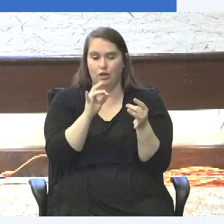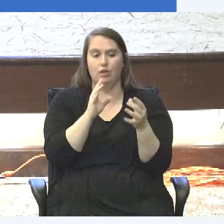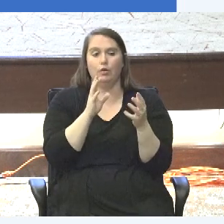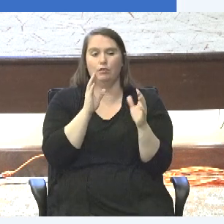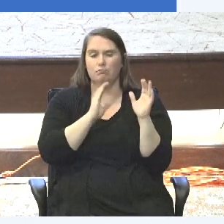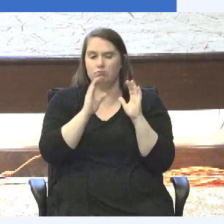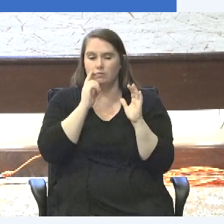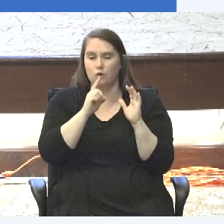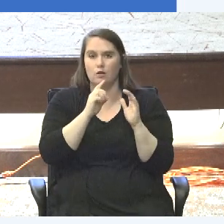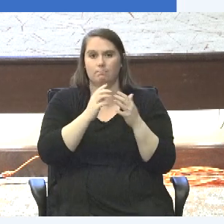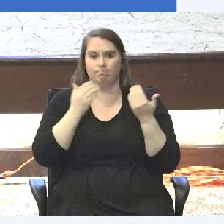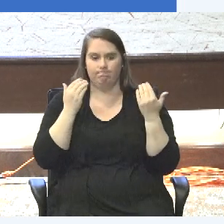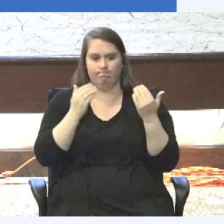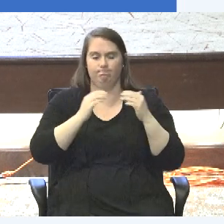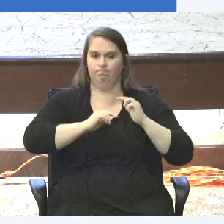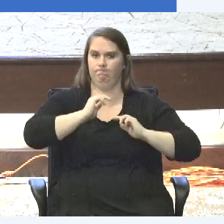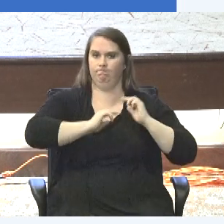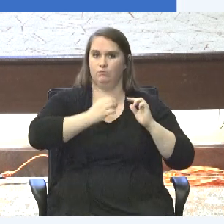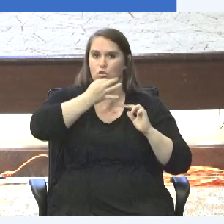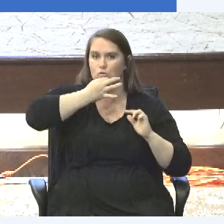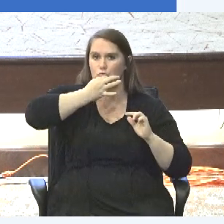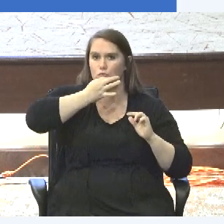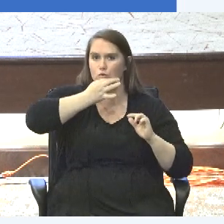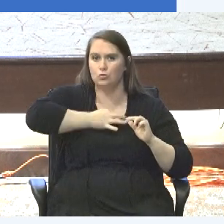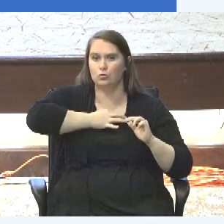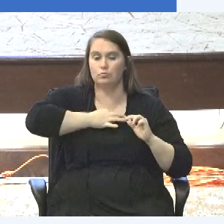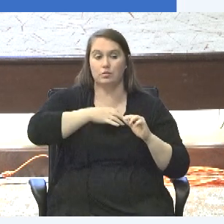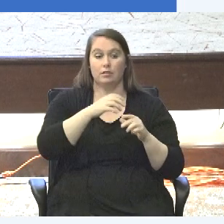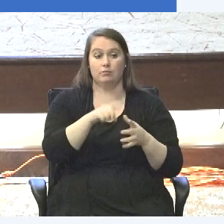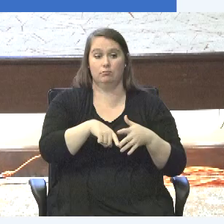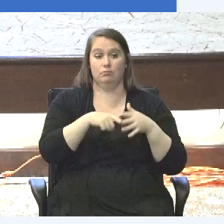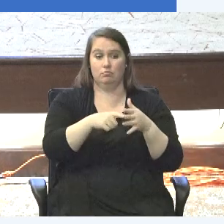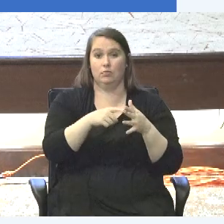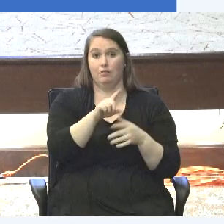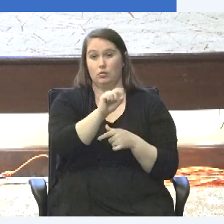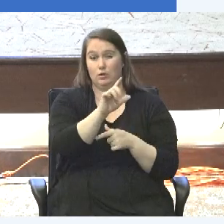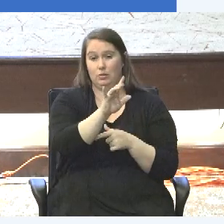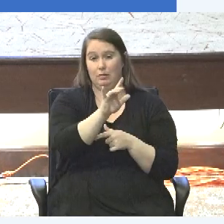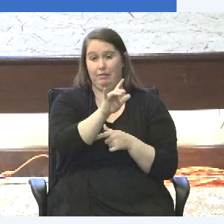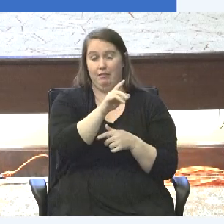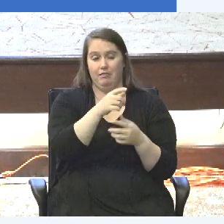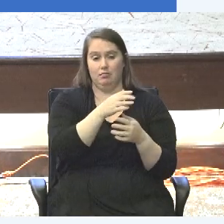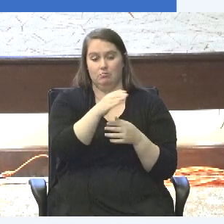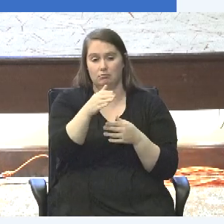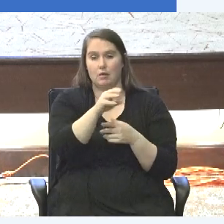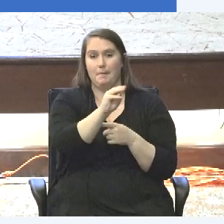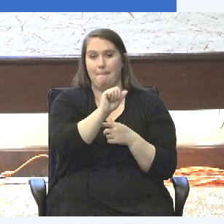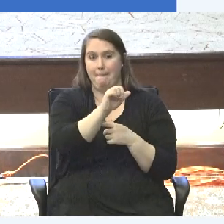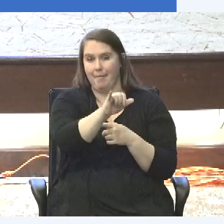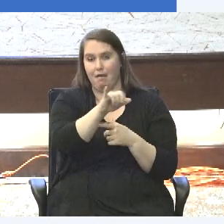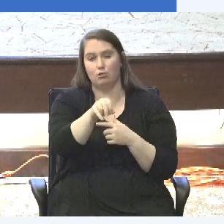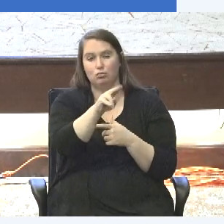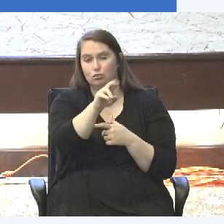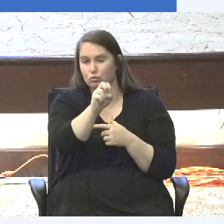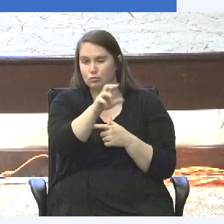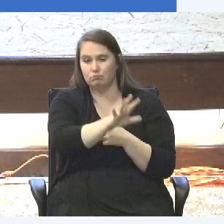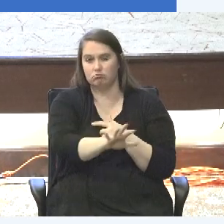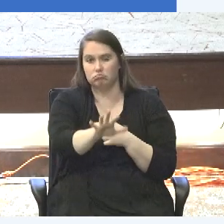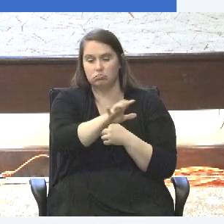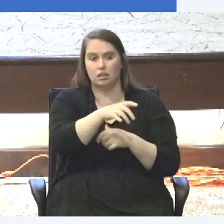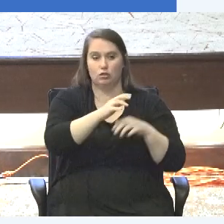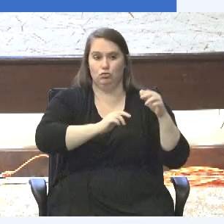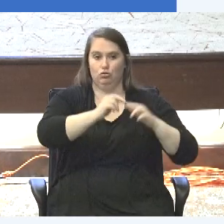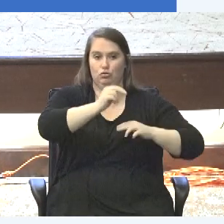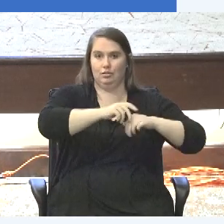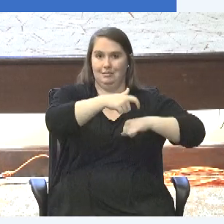get under construction very soon here at the first part of 25, heading into May and June. That estimated construction timeline,